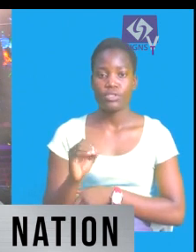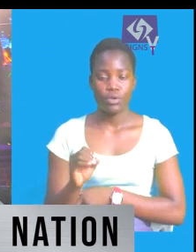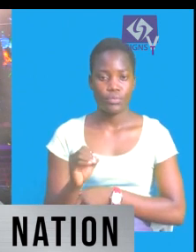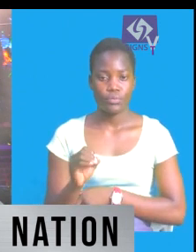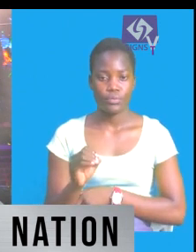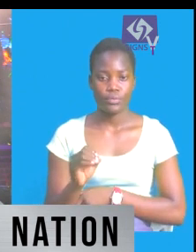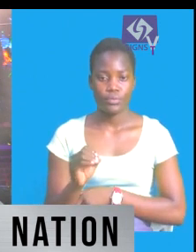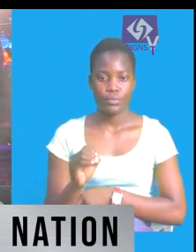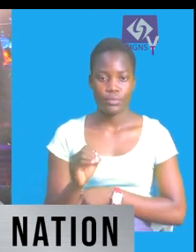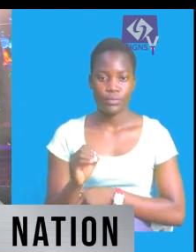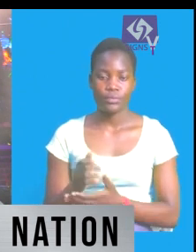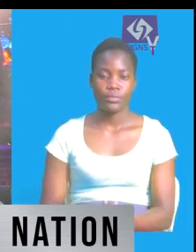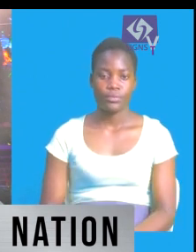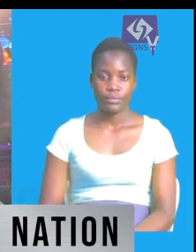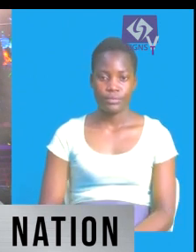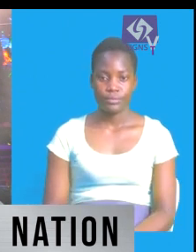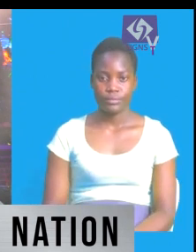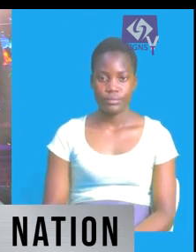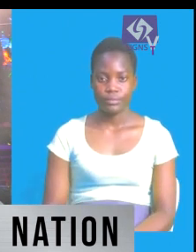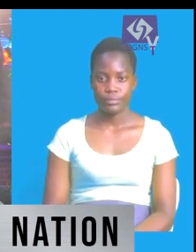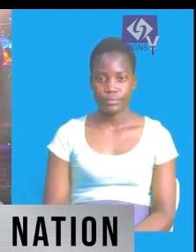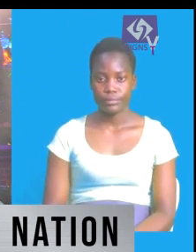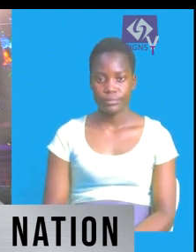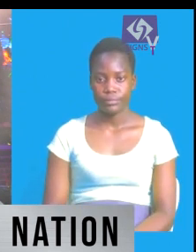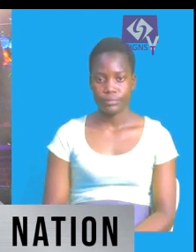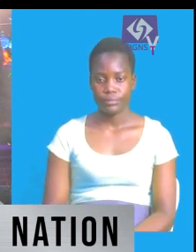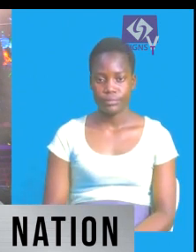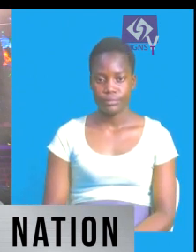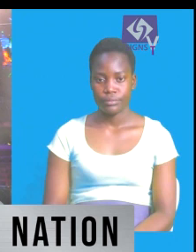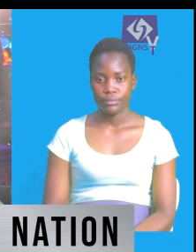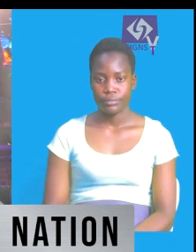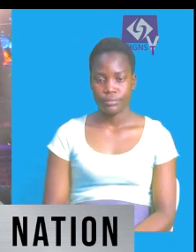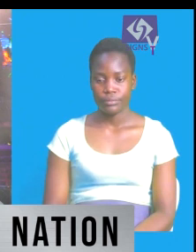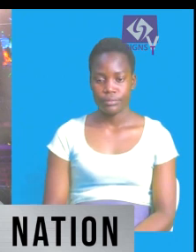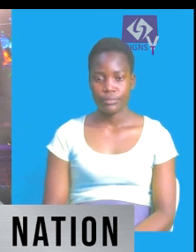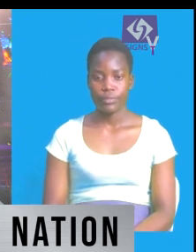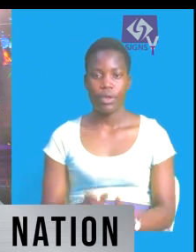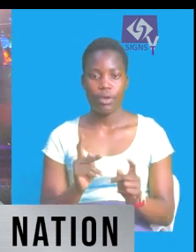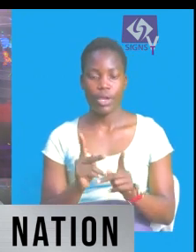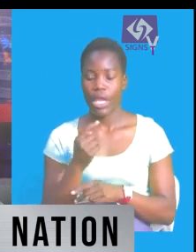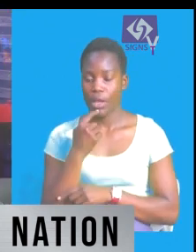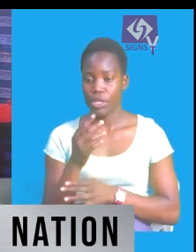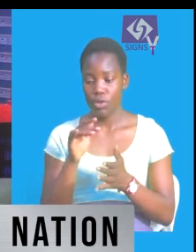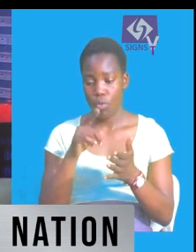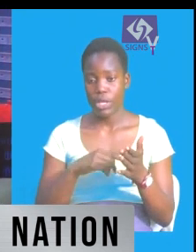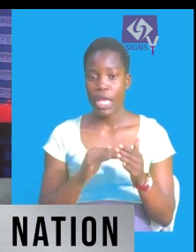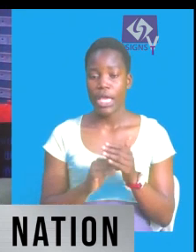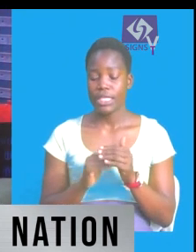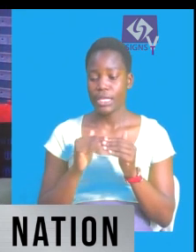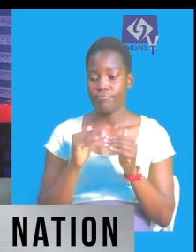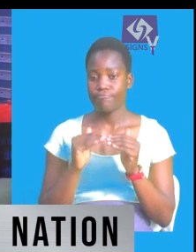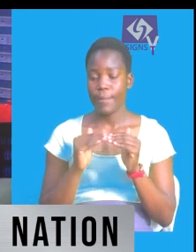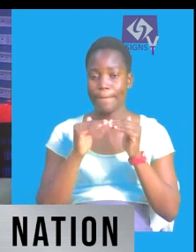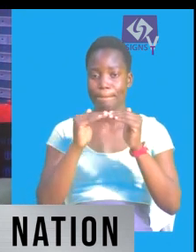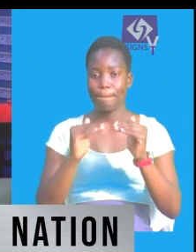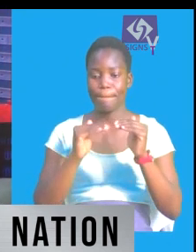dynamics looked at. Pia hustler sijui kama amesaidika ama anaendelea kuumia. So, but they'll tell you it's in stages, eh? They'll tell you